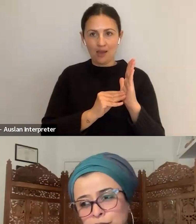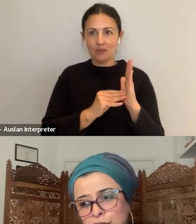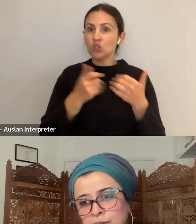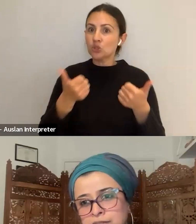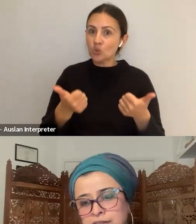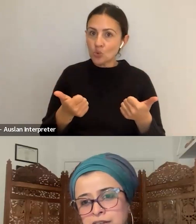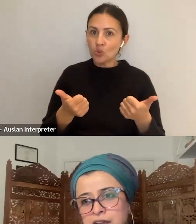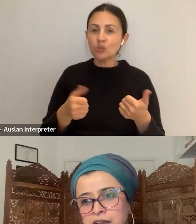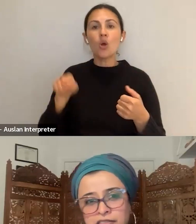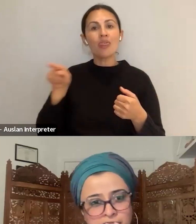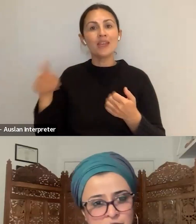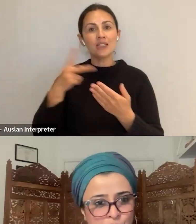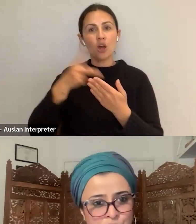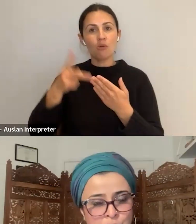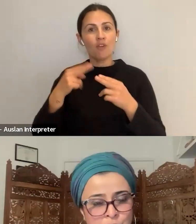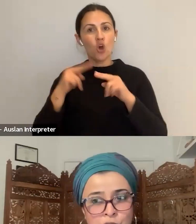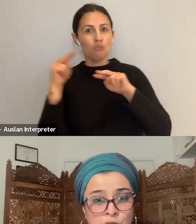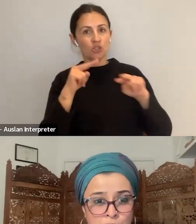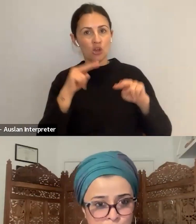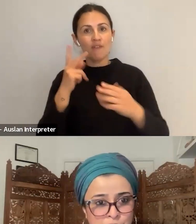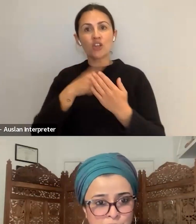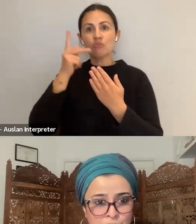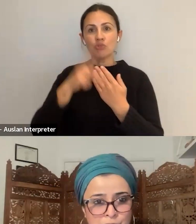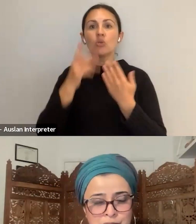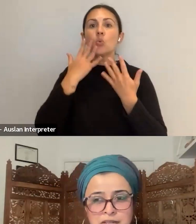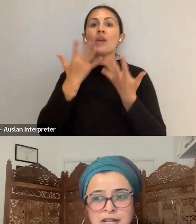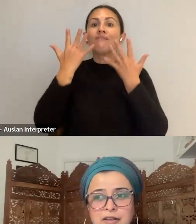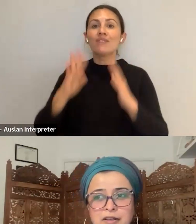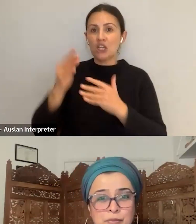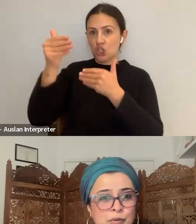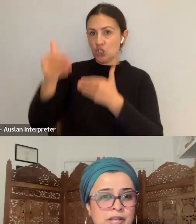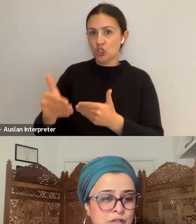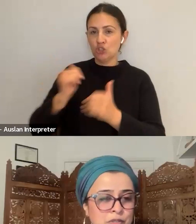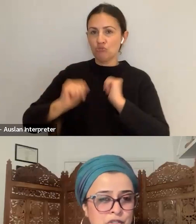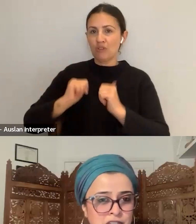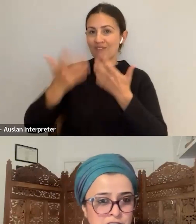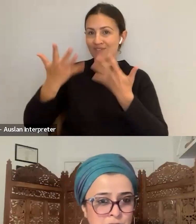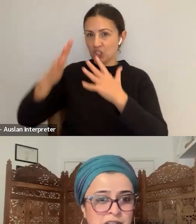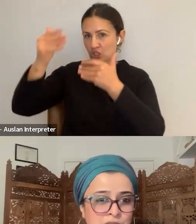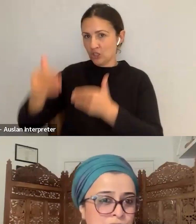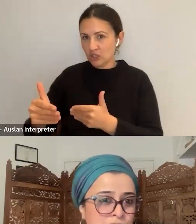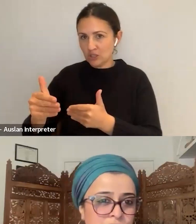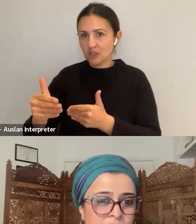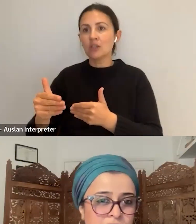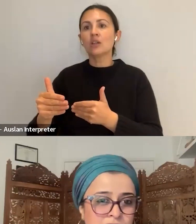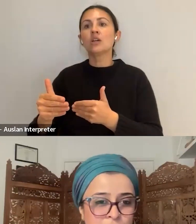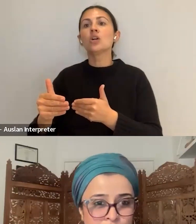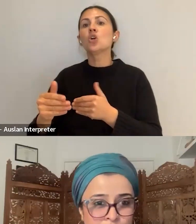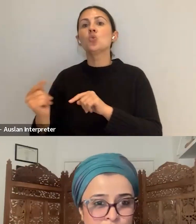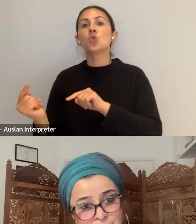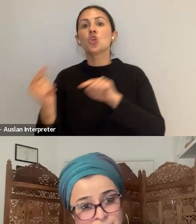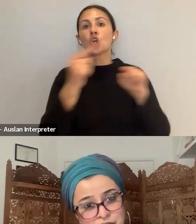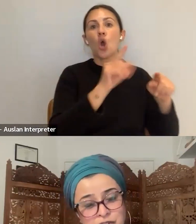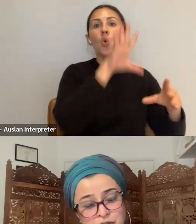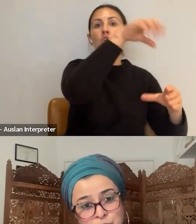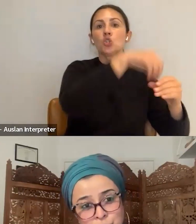of the observership program is that at the end of your term, where you are an observer on the board has the opportunity to retain you. So then you